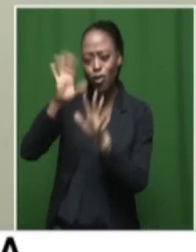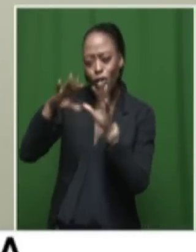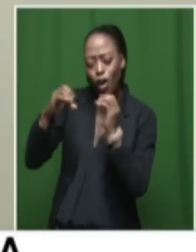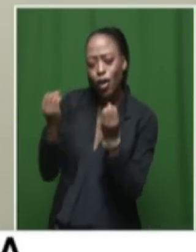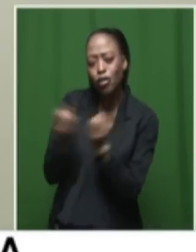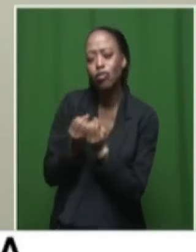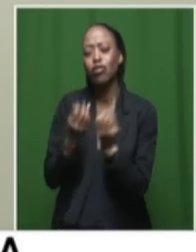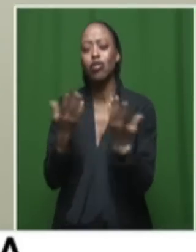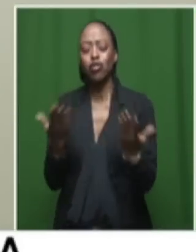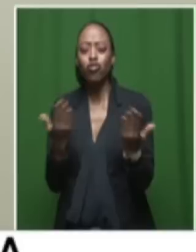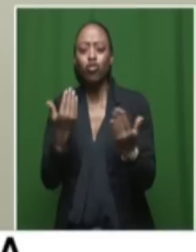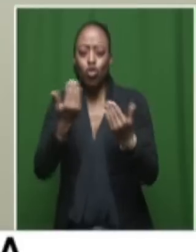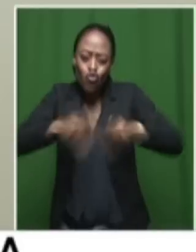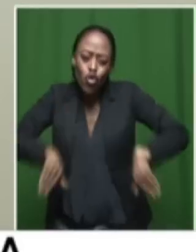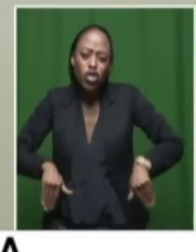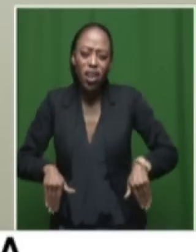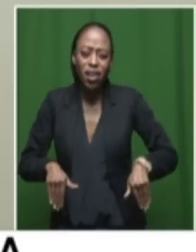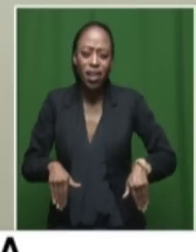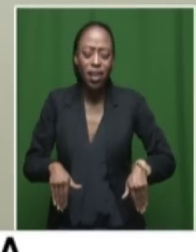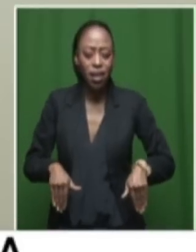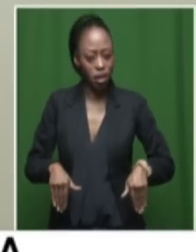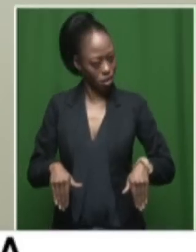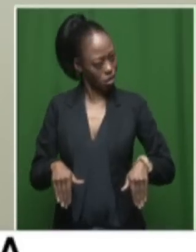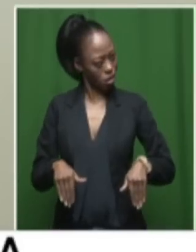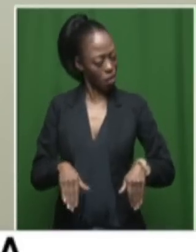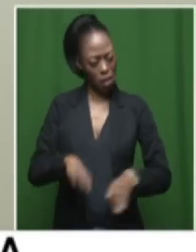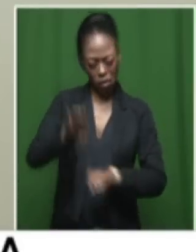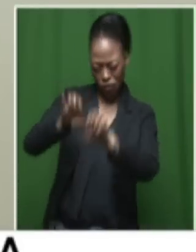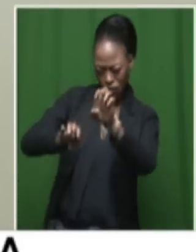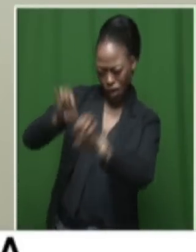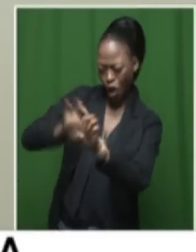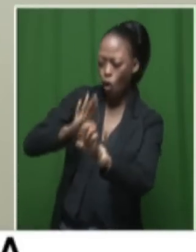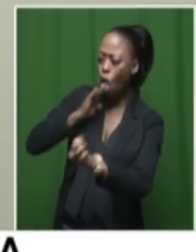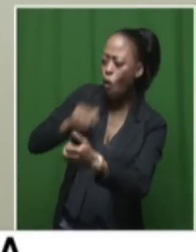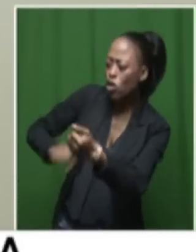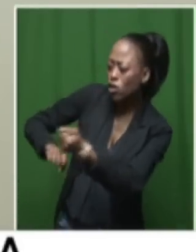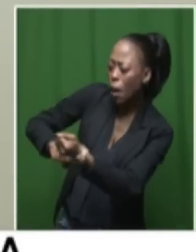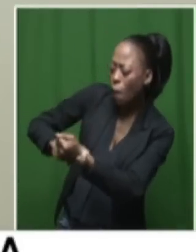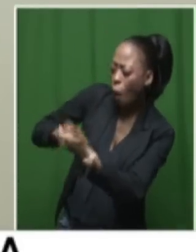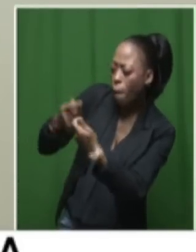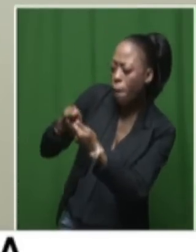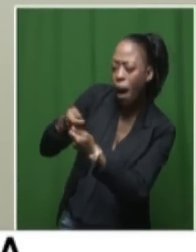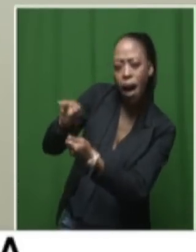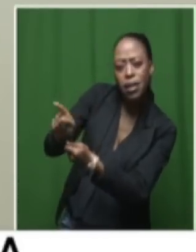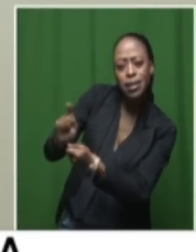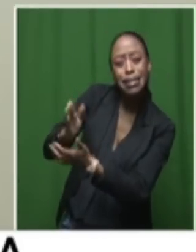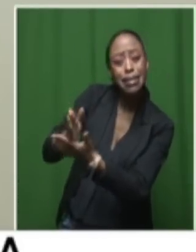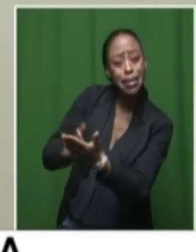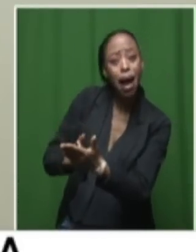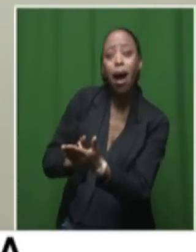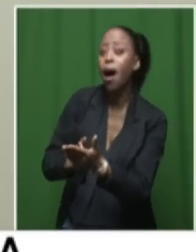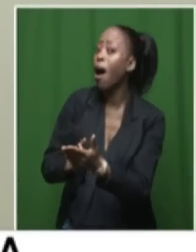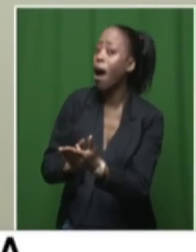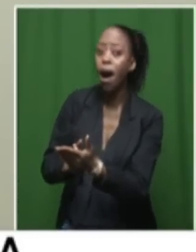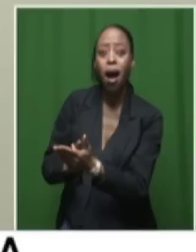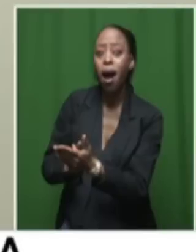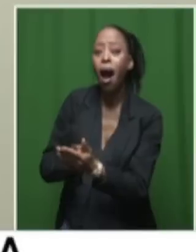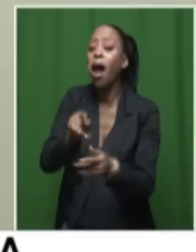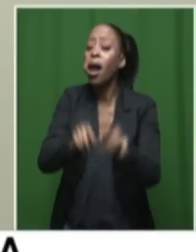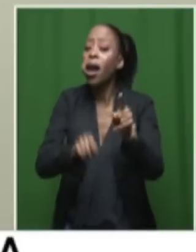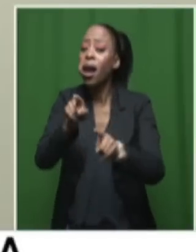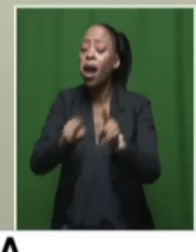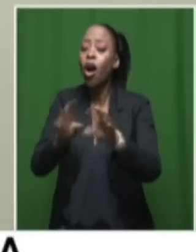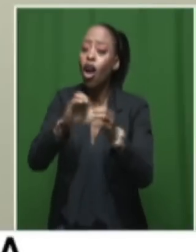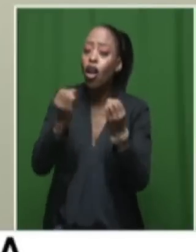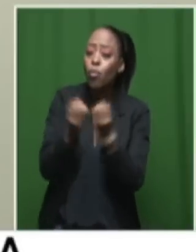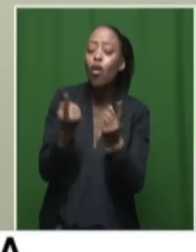to provide objective news. But when you look into their funding, it comes, some of it, via various front organizations from the US